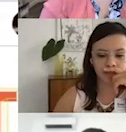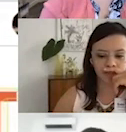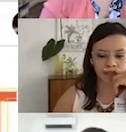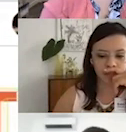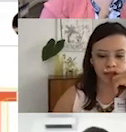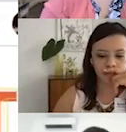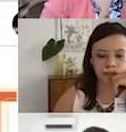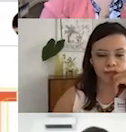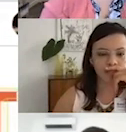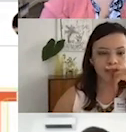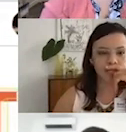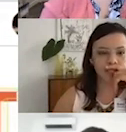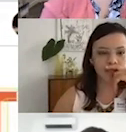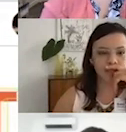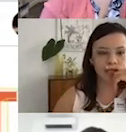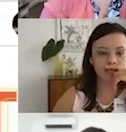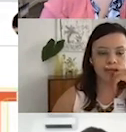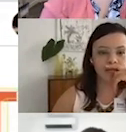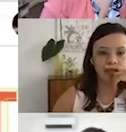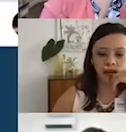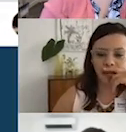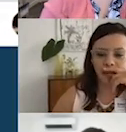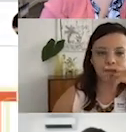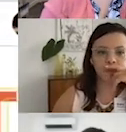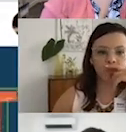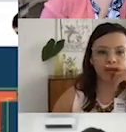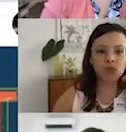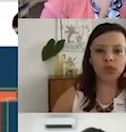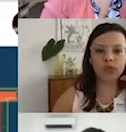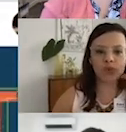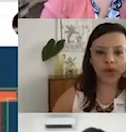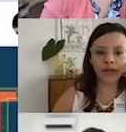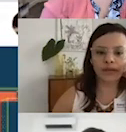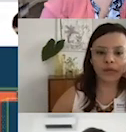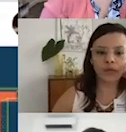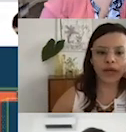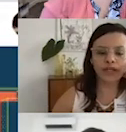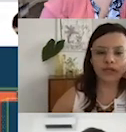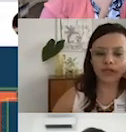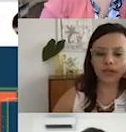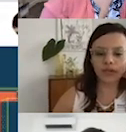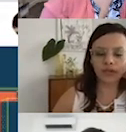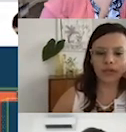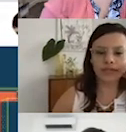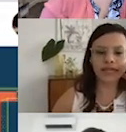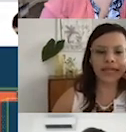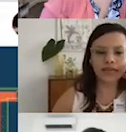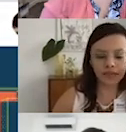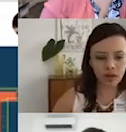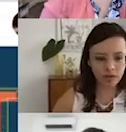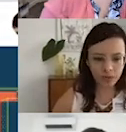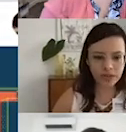interesting to maybe mention is when someone wants to, let's say,